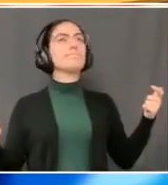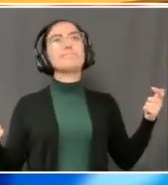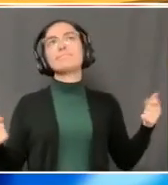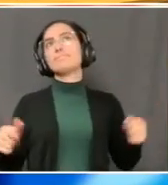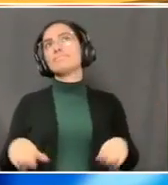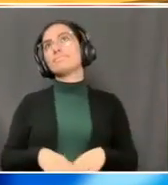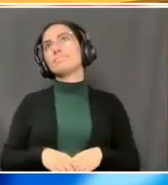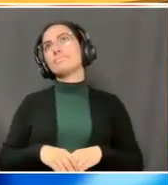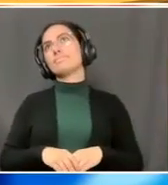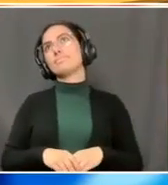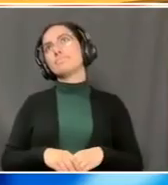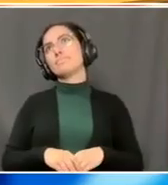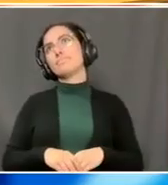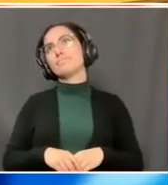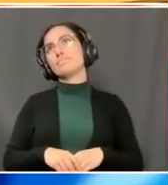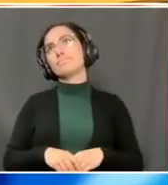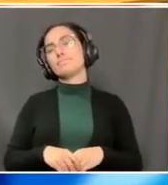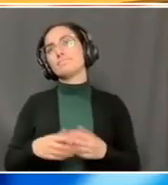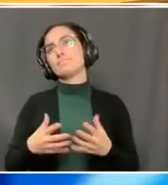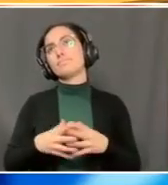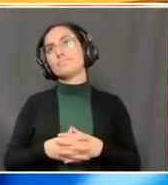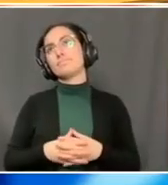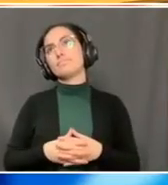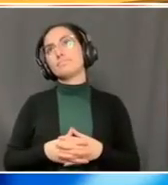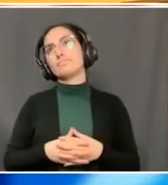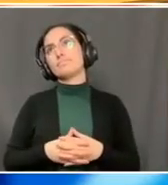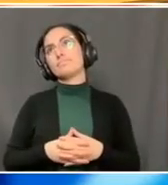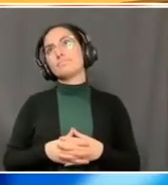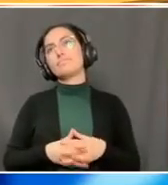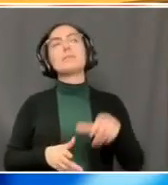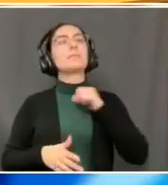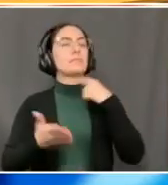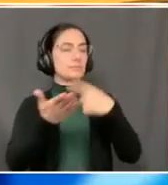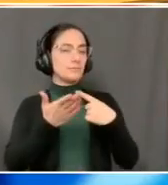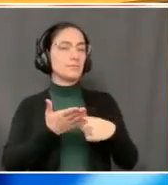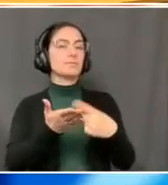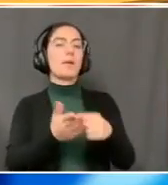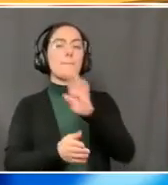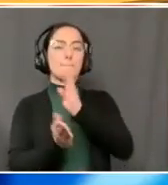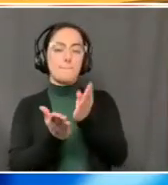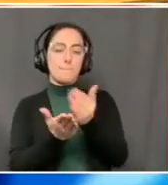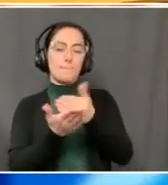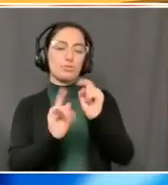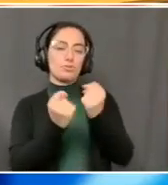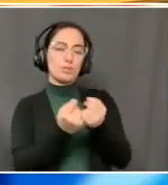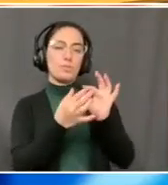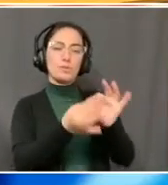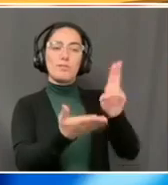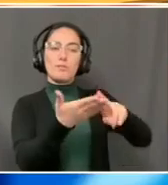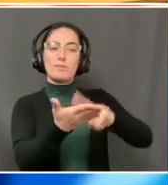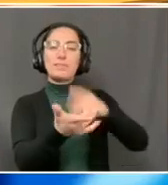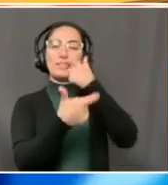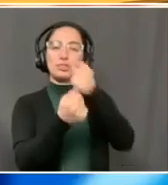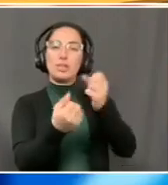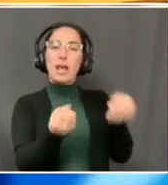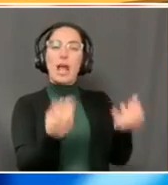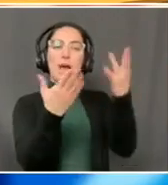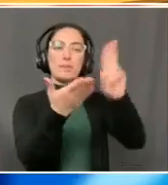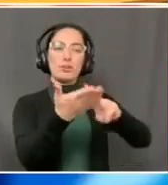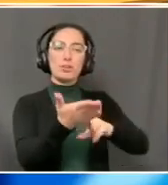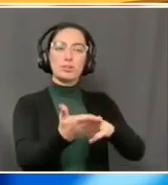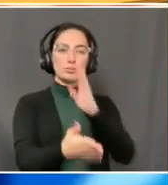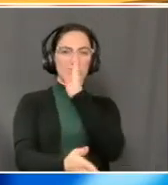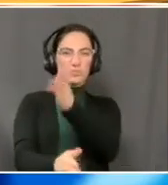when I've talked to the budget team around a lot of these contracts, it's been interesting to me how many are school-directed. Like some of the things you're talking about,